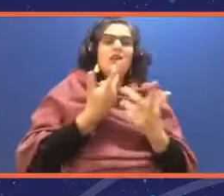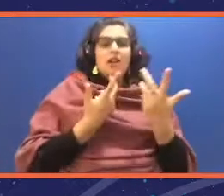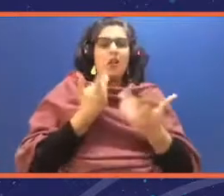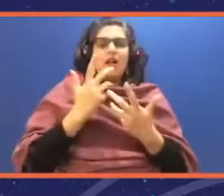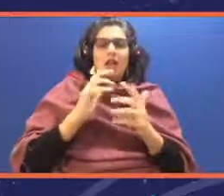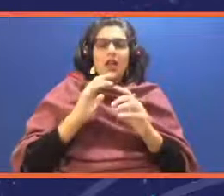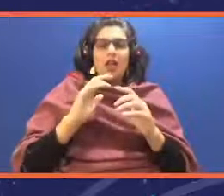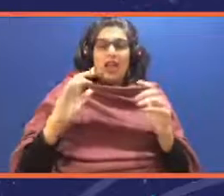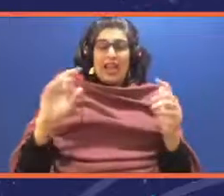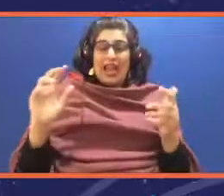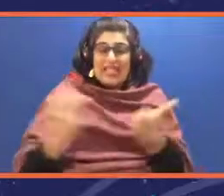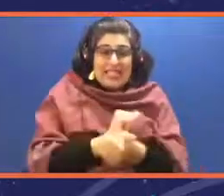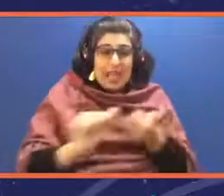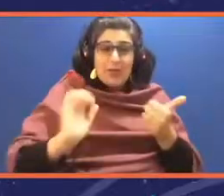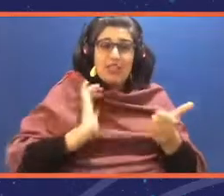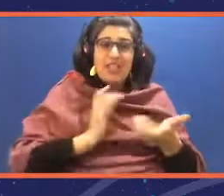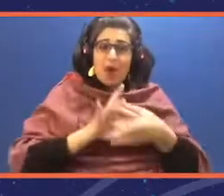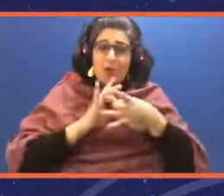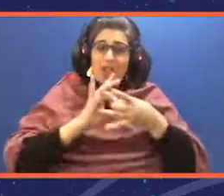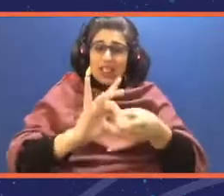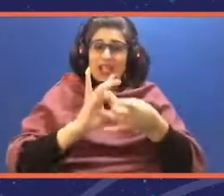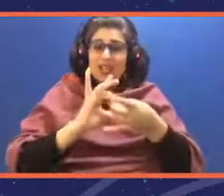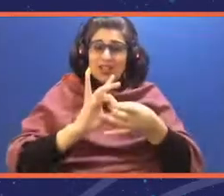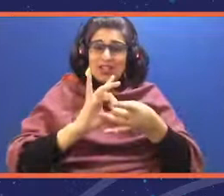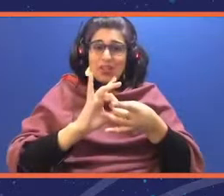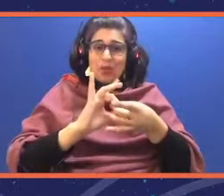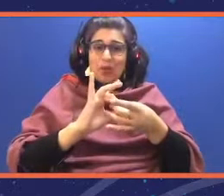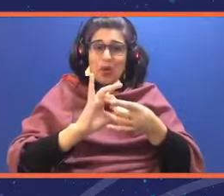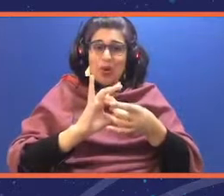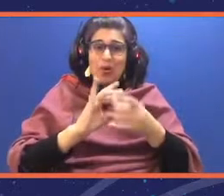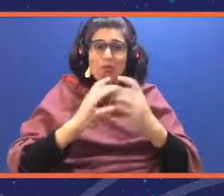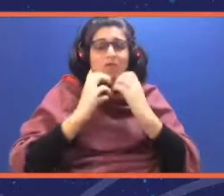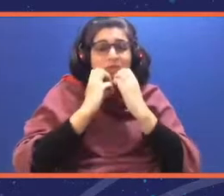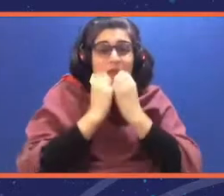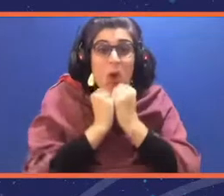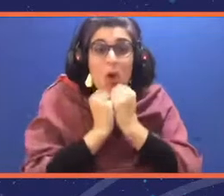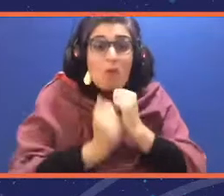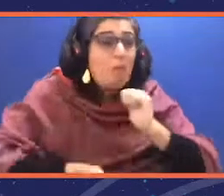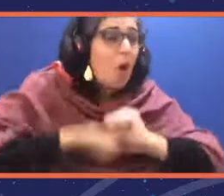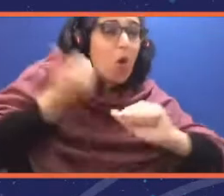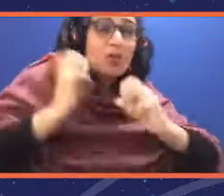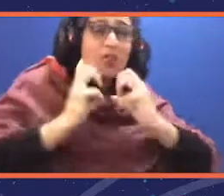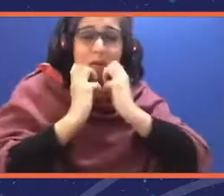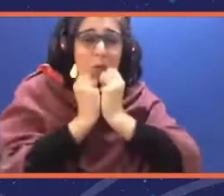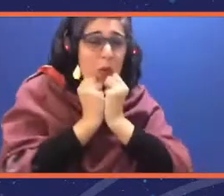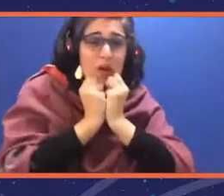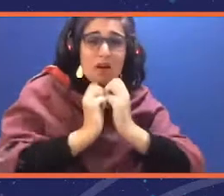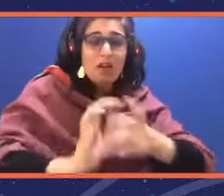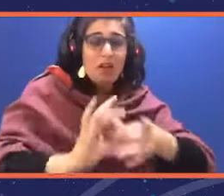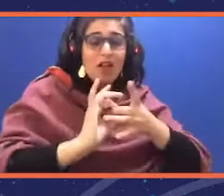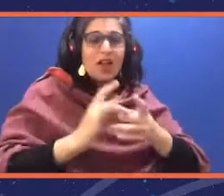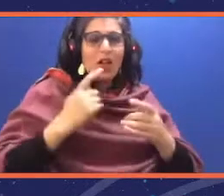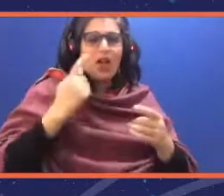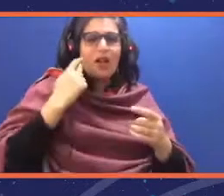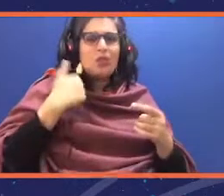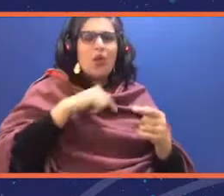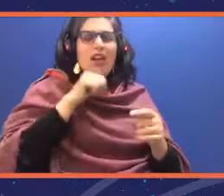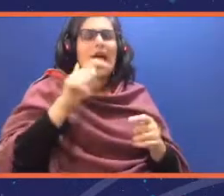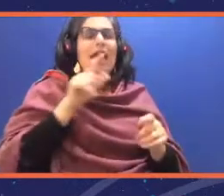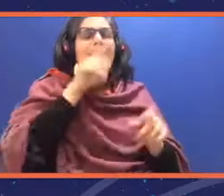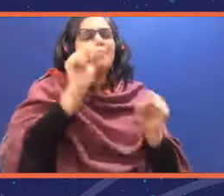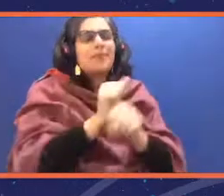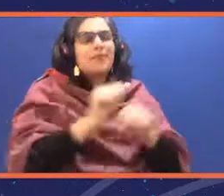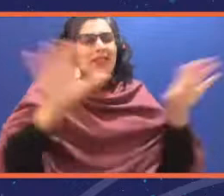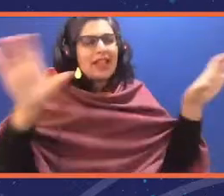damages our relationships, the relationships closest to us, the ones that are most important to us, because we're not actively holding space for and